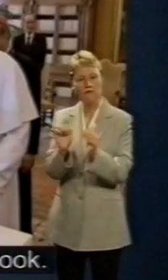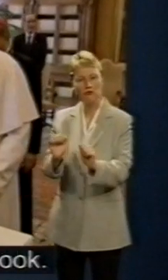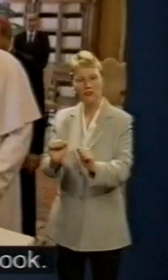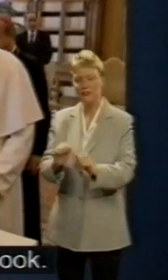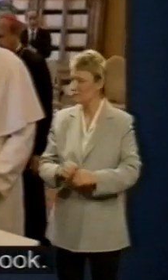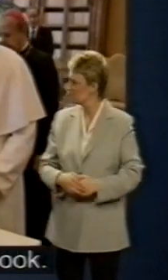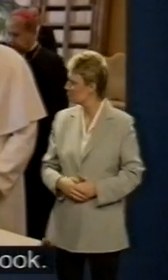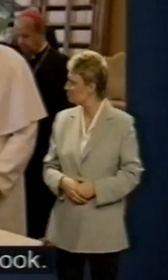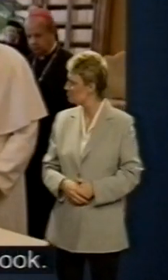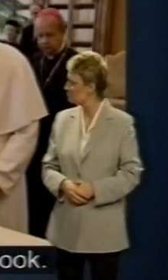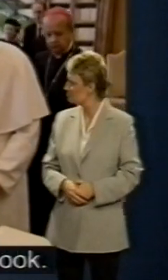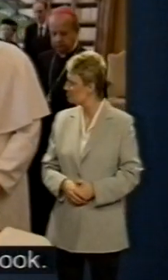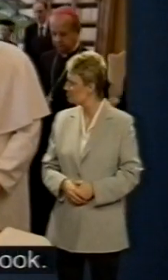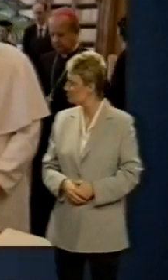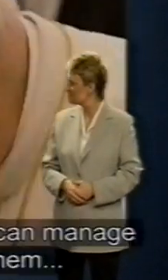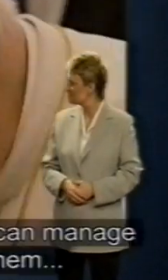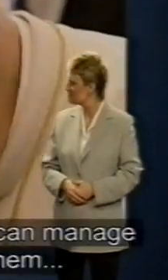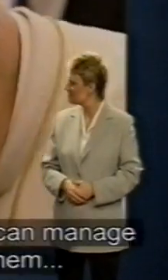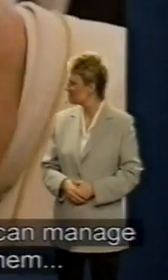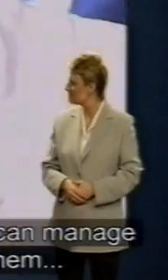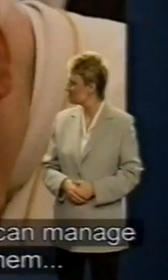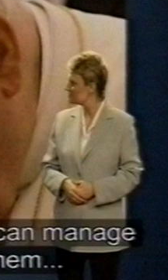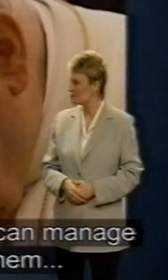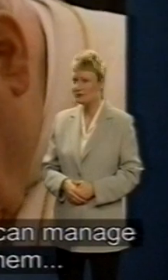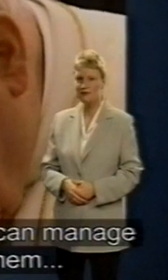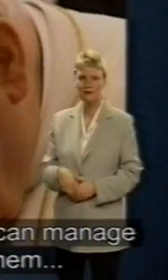Are in this book. Yes, they're all.